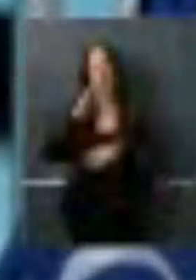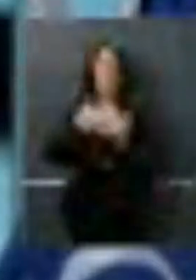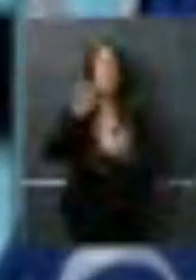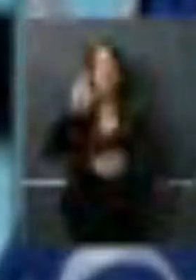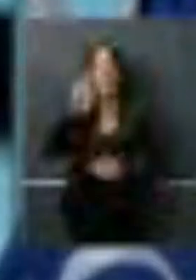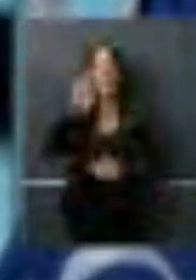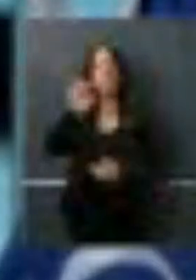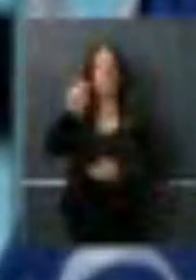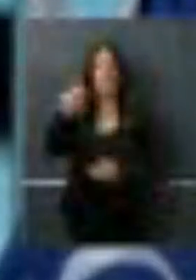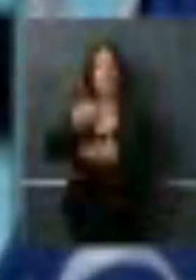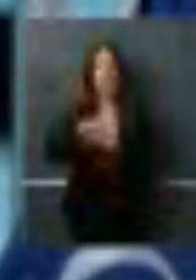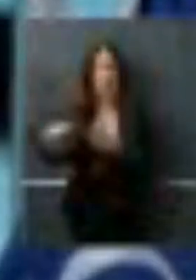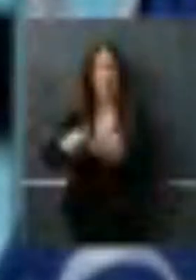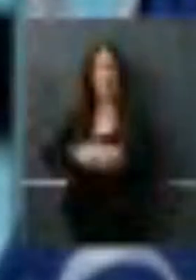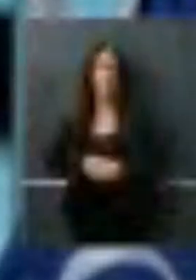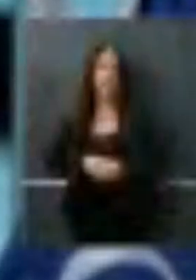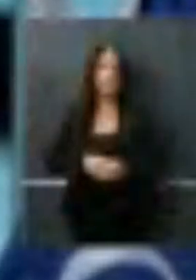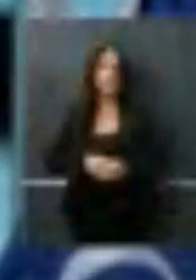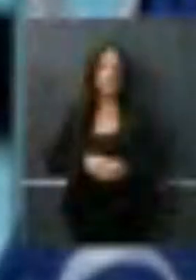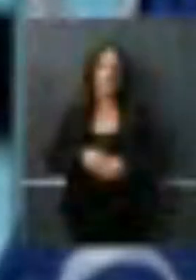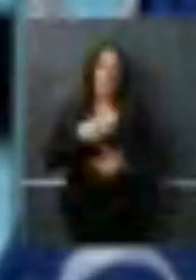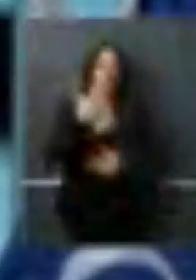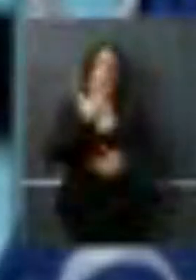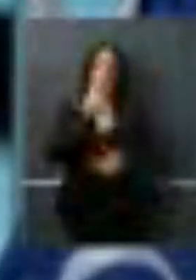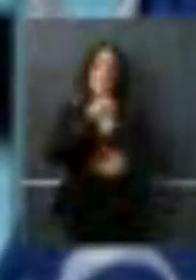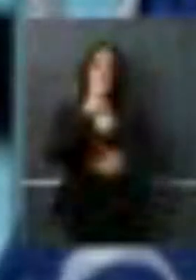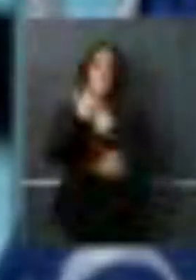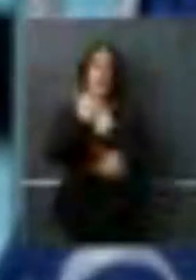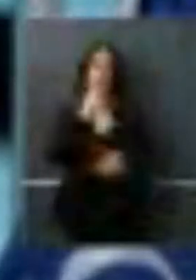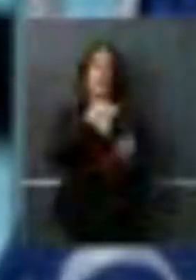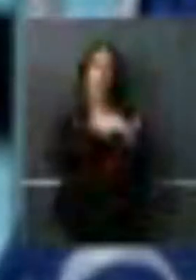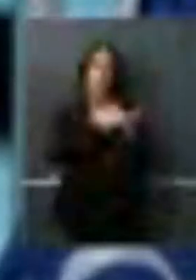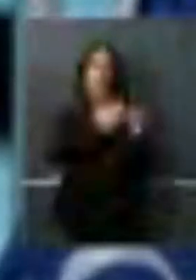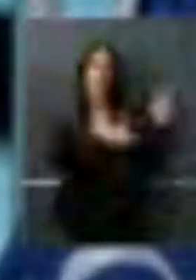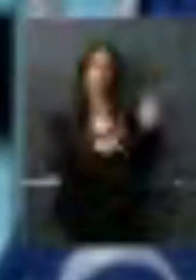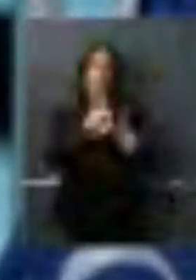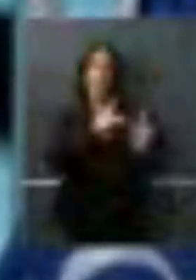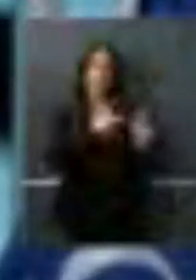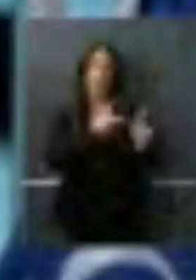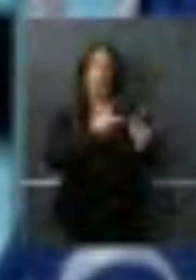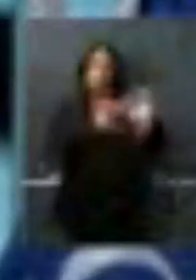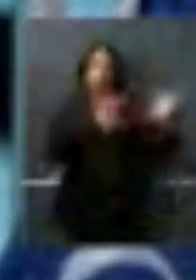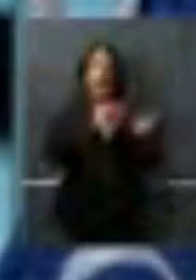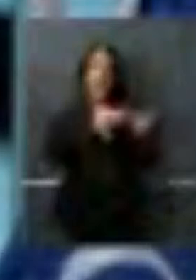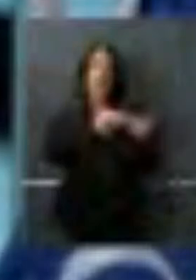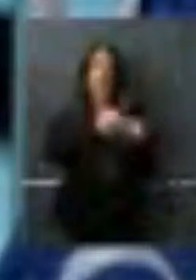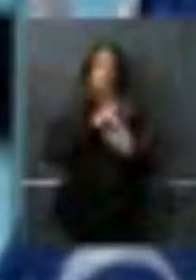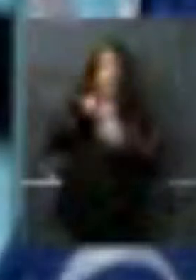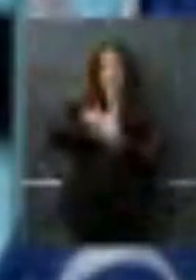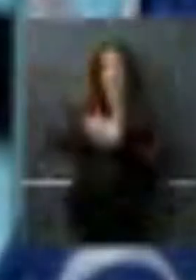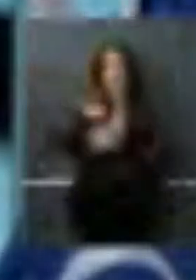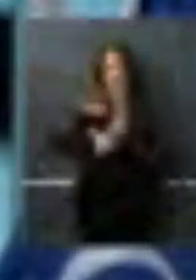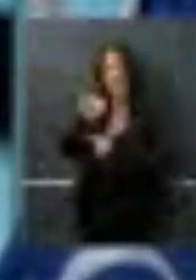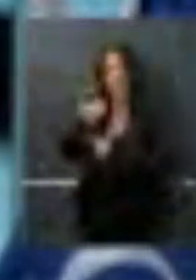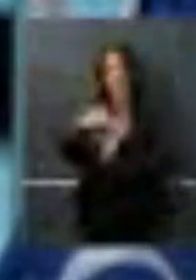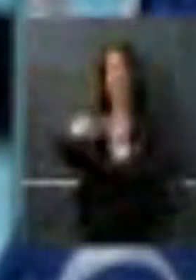filed claims since March 12th. You may wonder why we've distributed 3.9 million